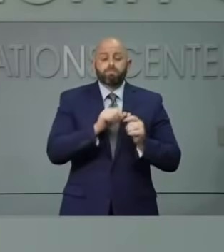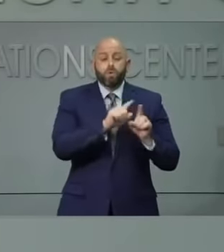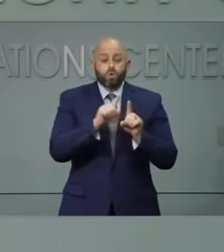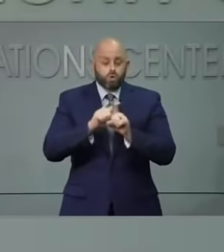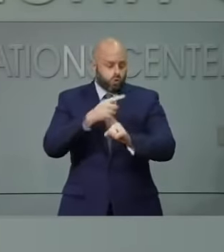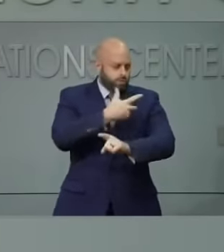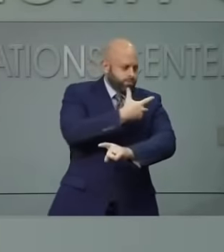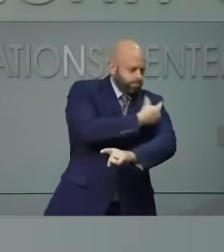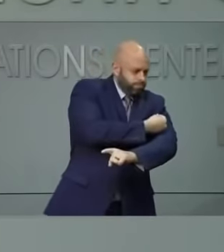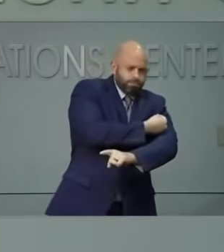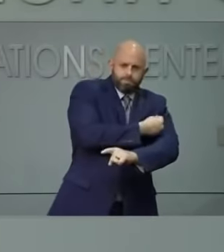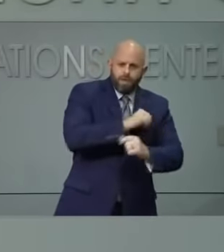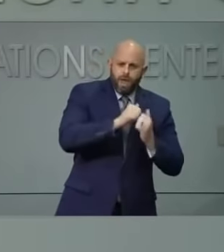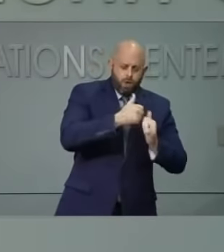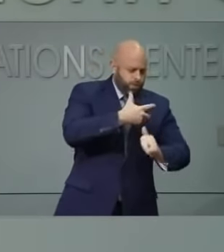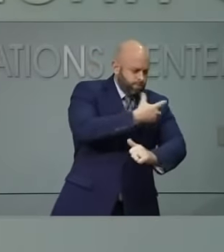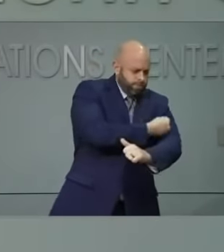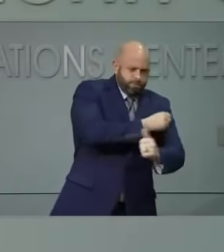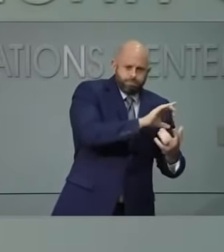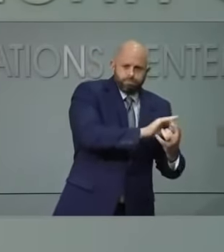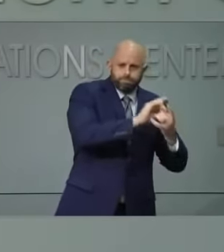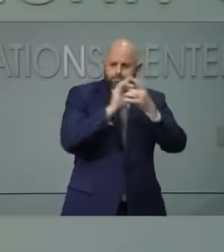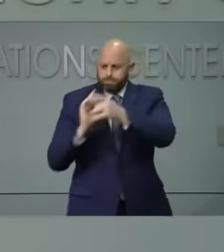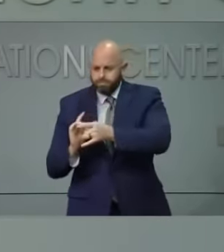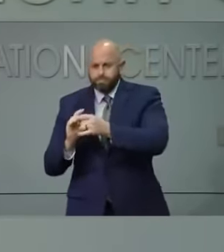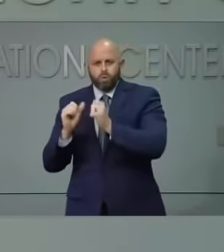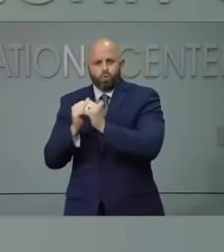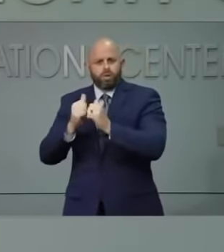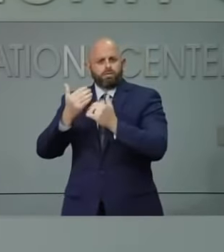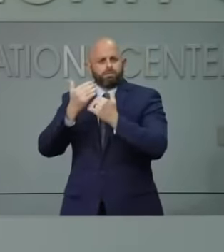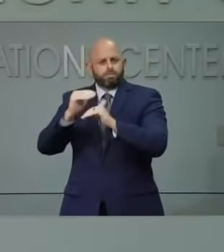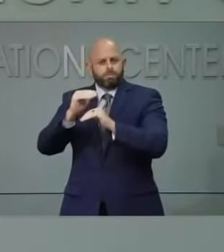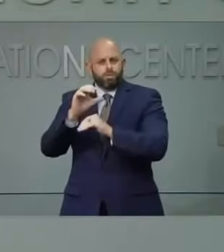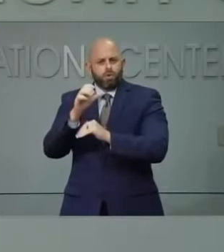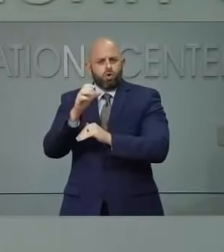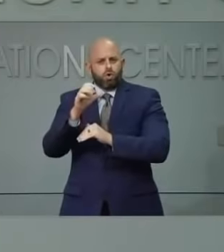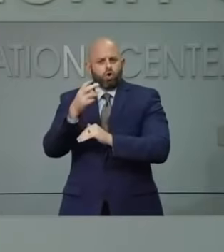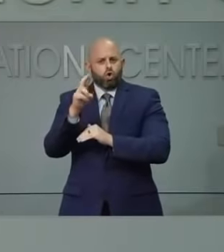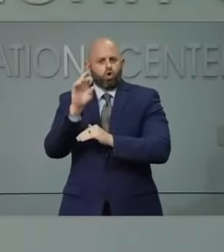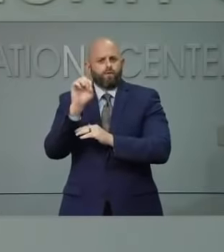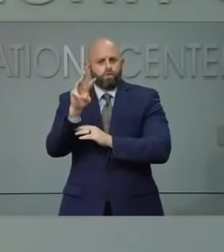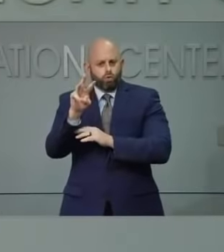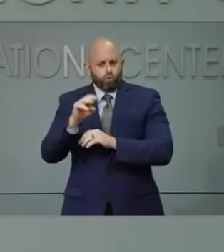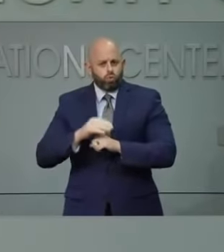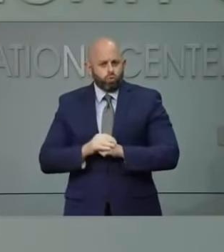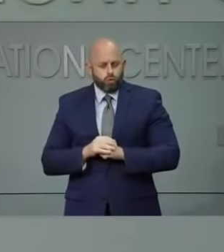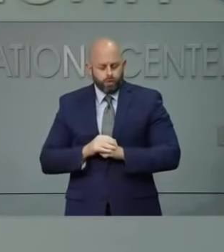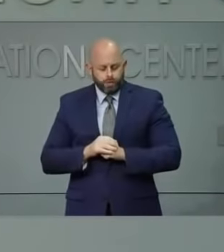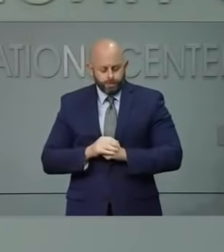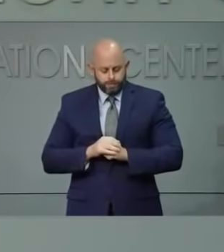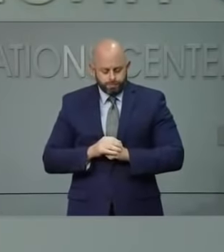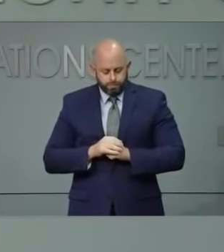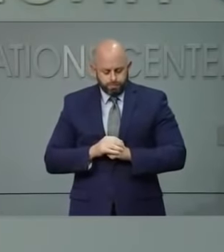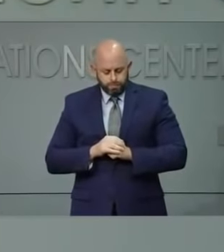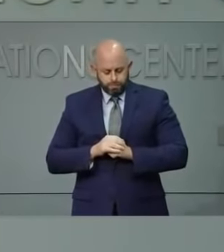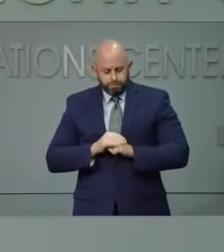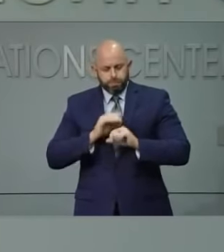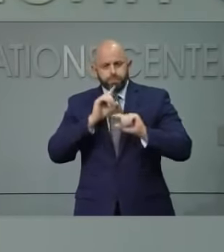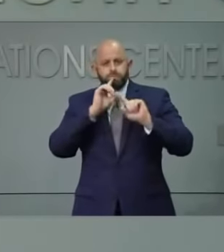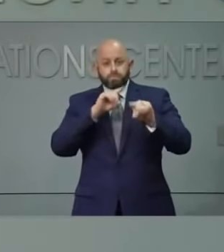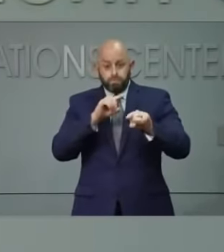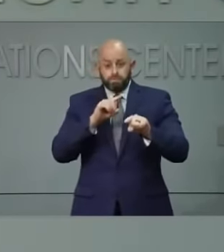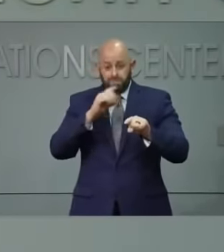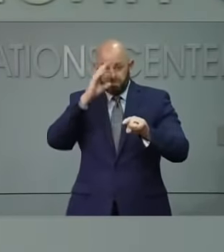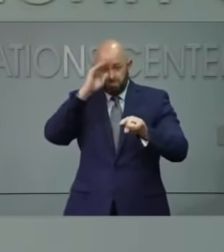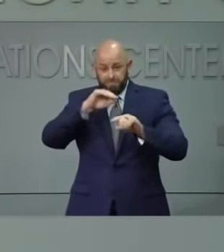timeline? I think it's pretty clear that the later in the evening you go, the larger some of these gatherings